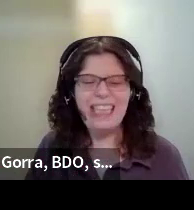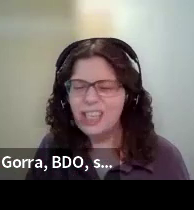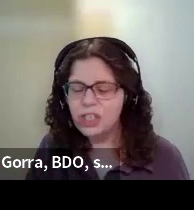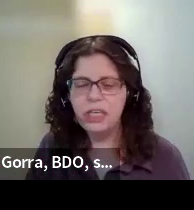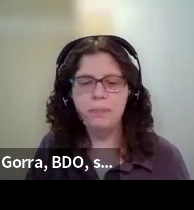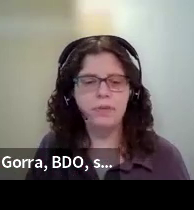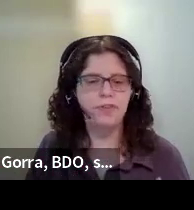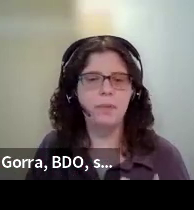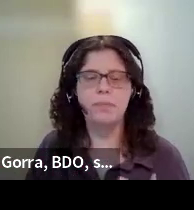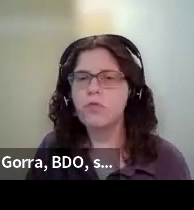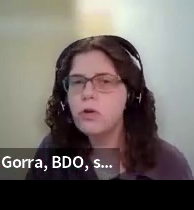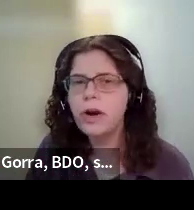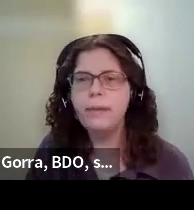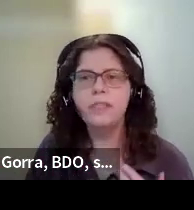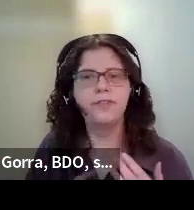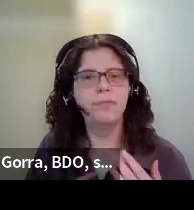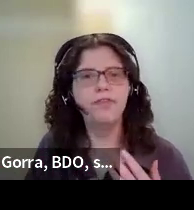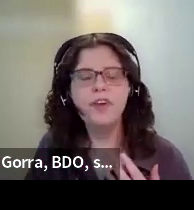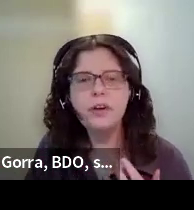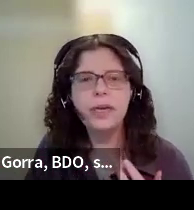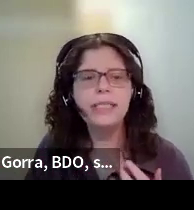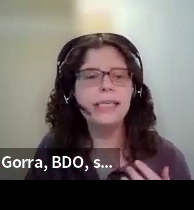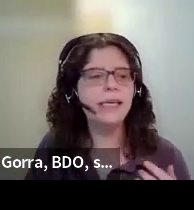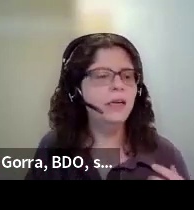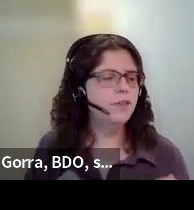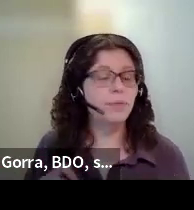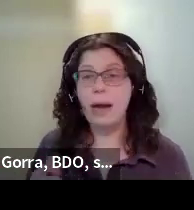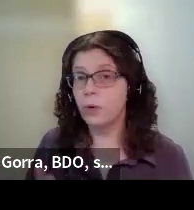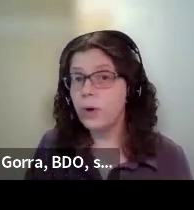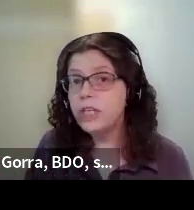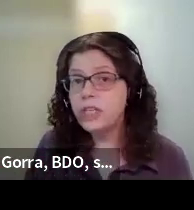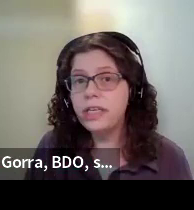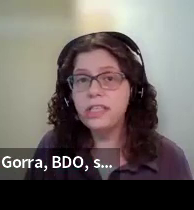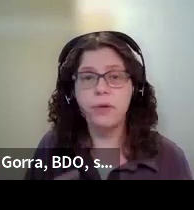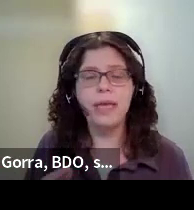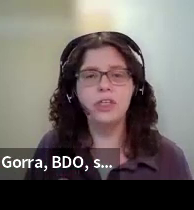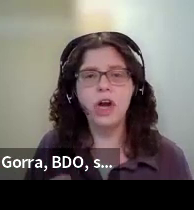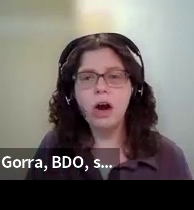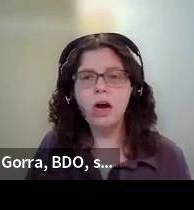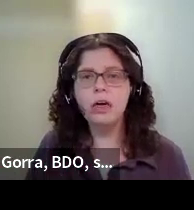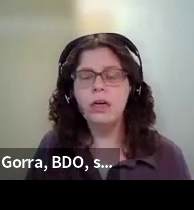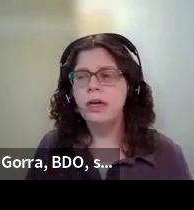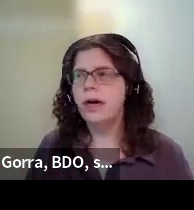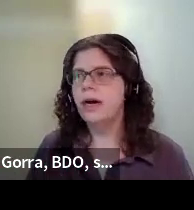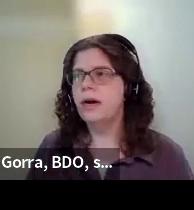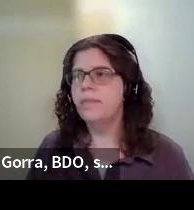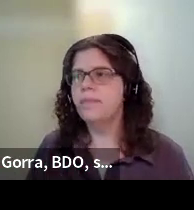from leadership, from programs, from fundraising, from operations, from